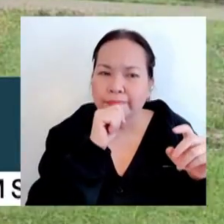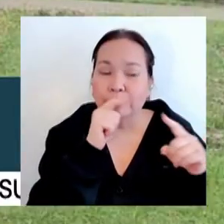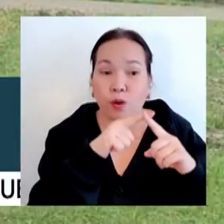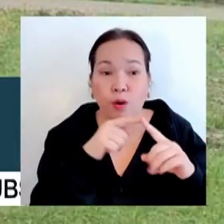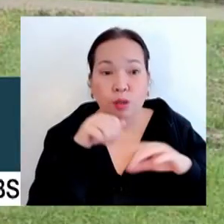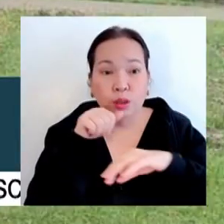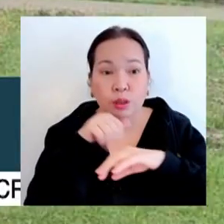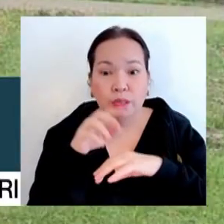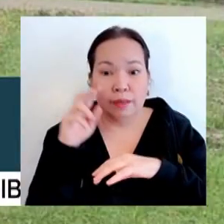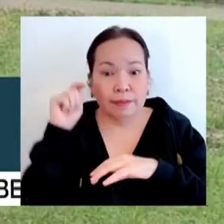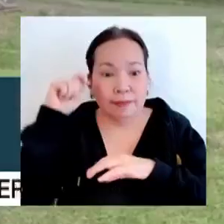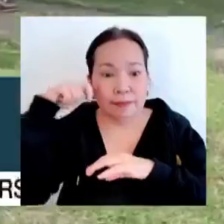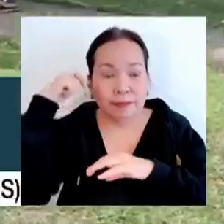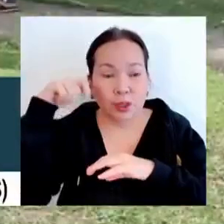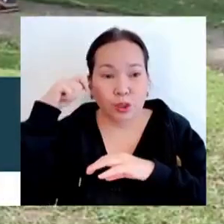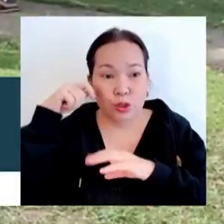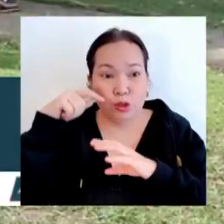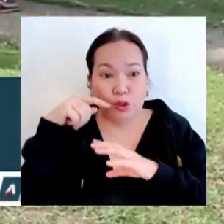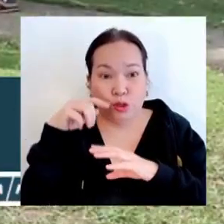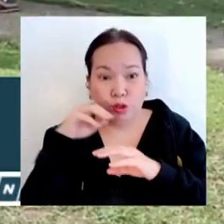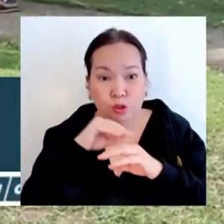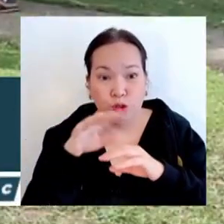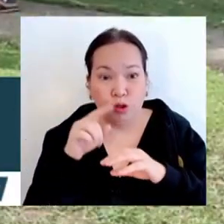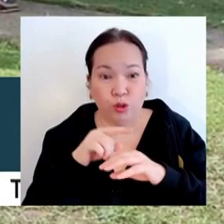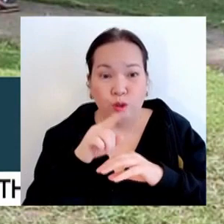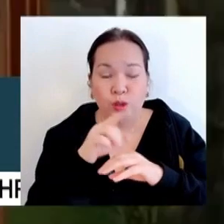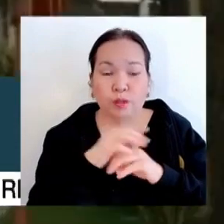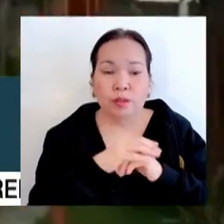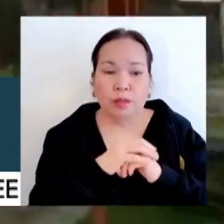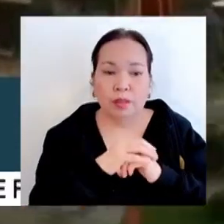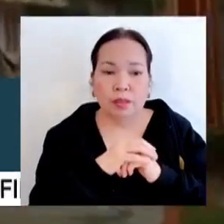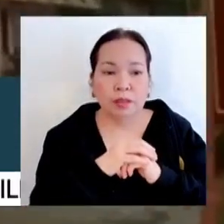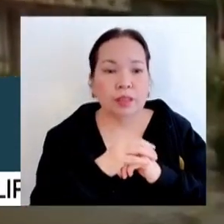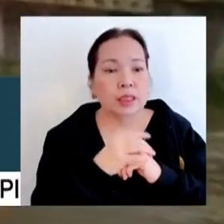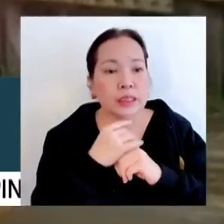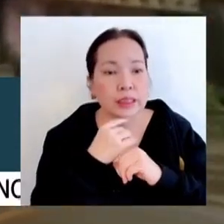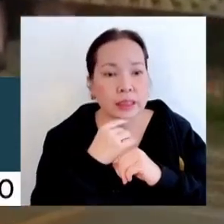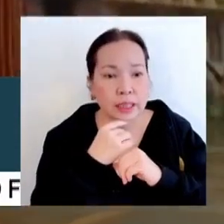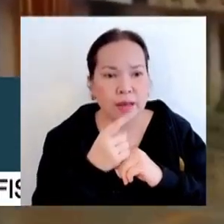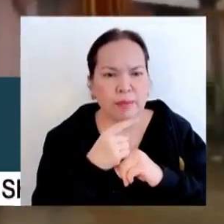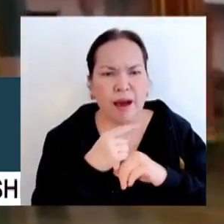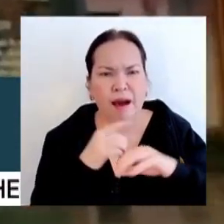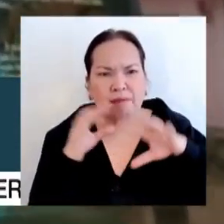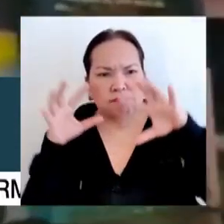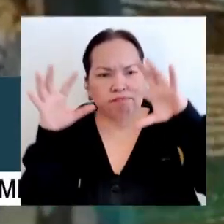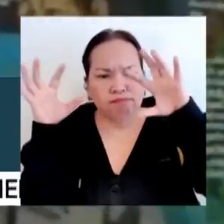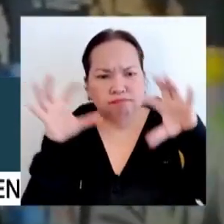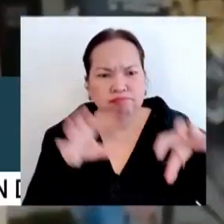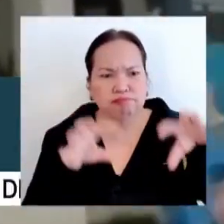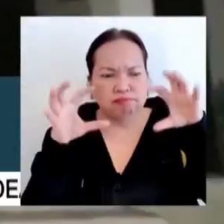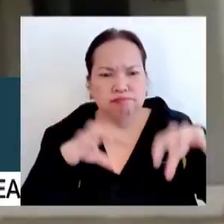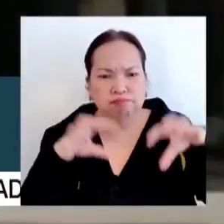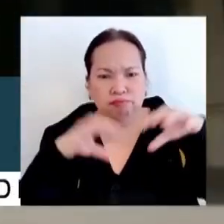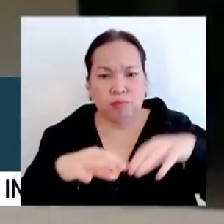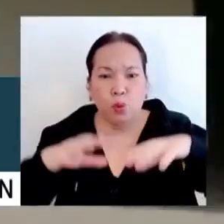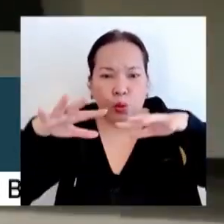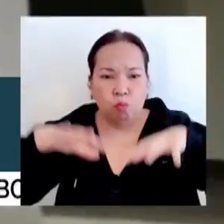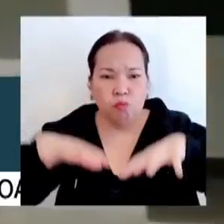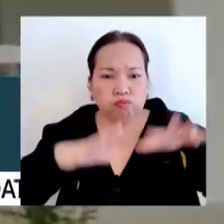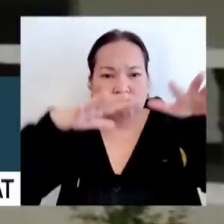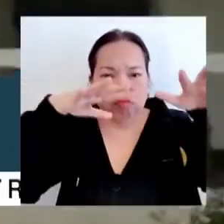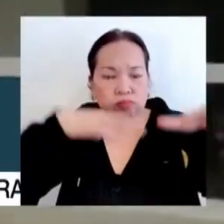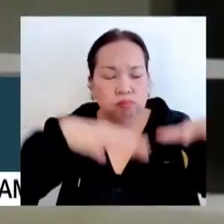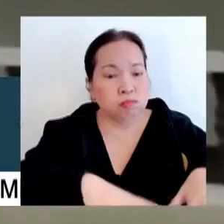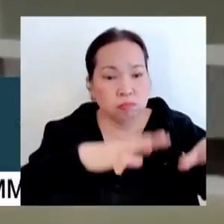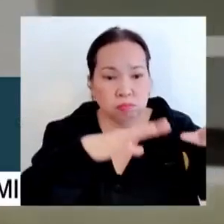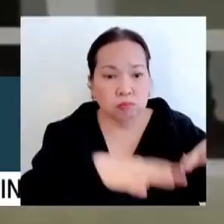by Vince Gabilo, the town of Sabtang is experiencing torrential rain. The waves are also strong at Sabtang